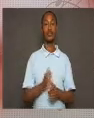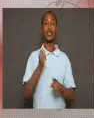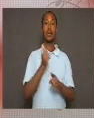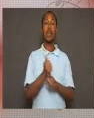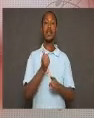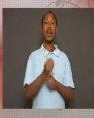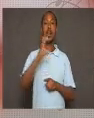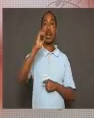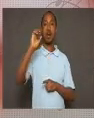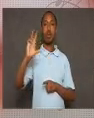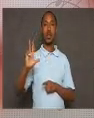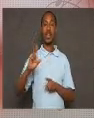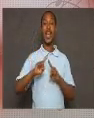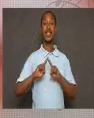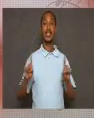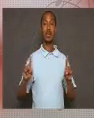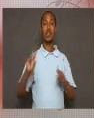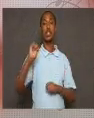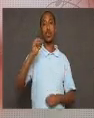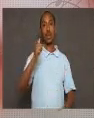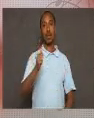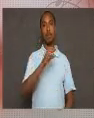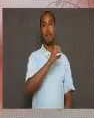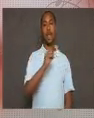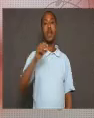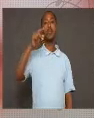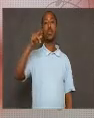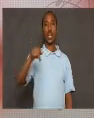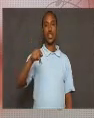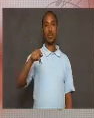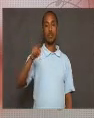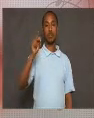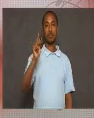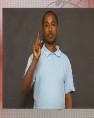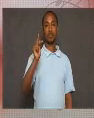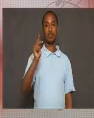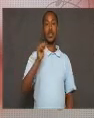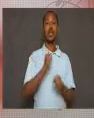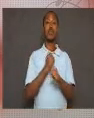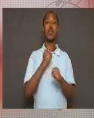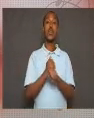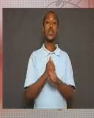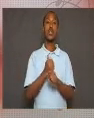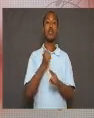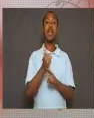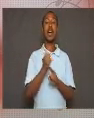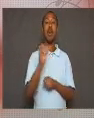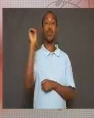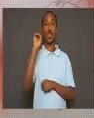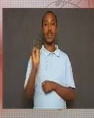Metal carbonates, except sodium and potassium, produce metal